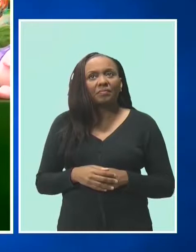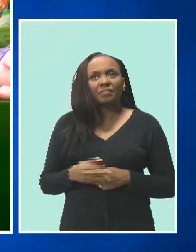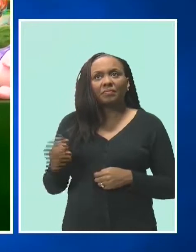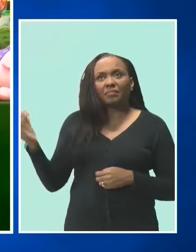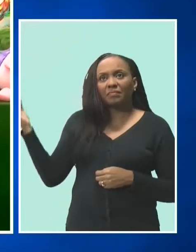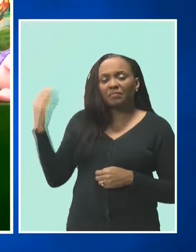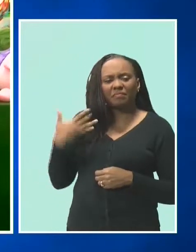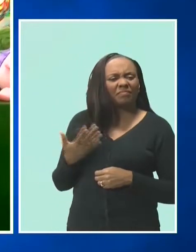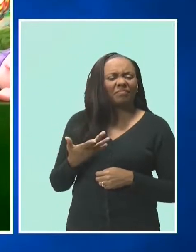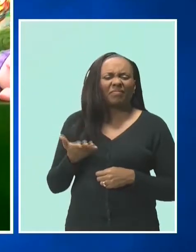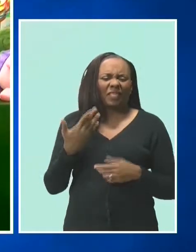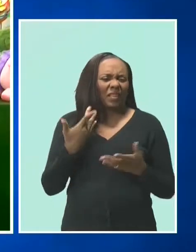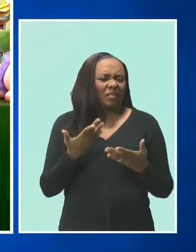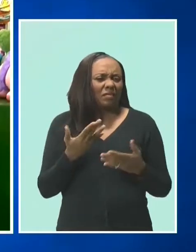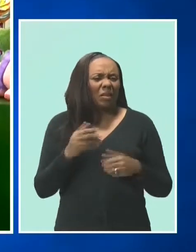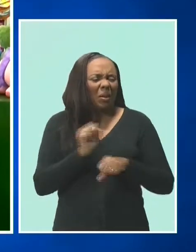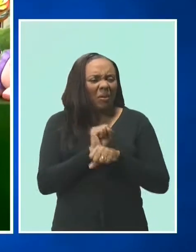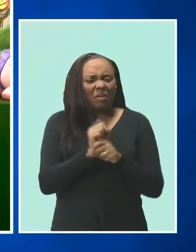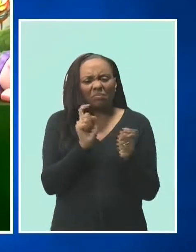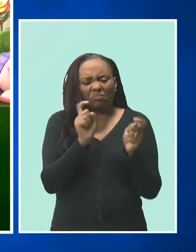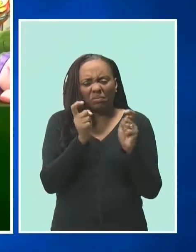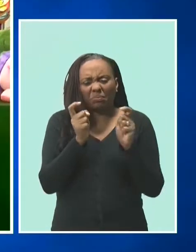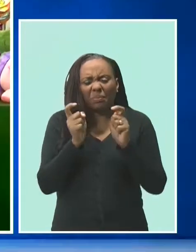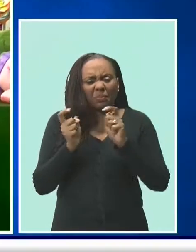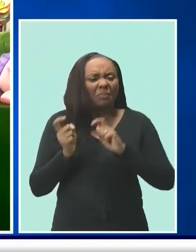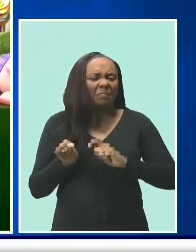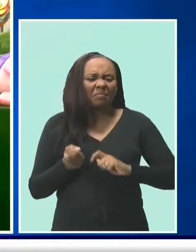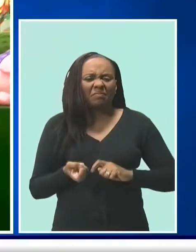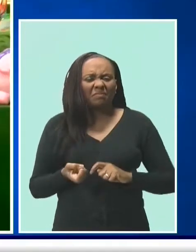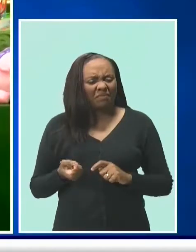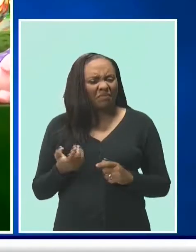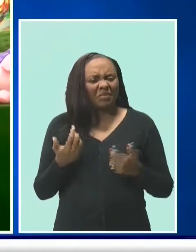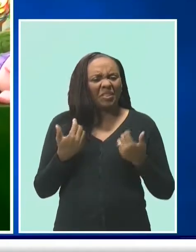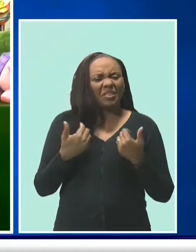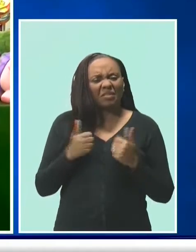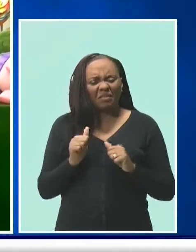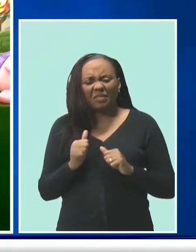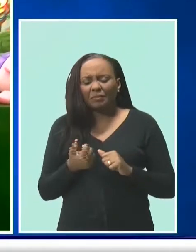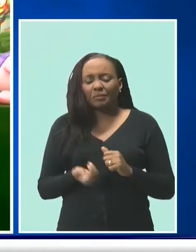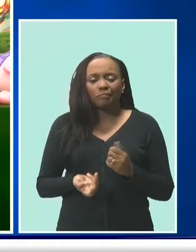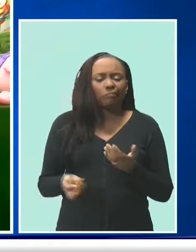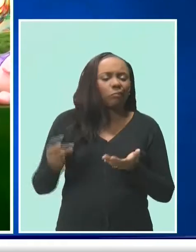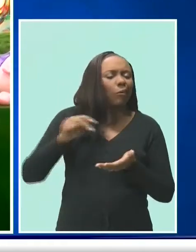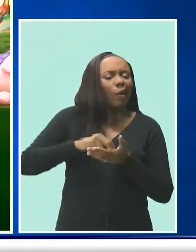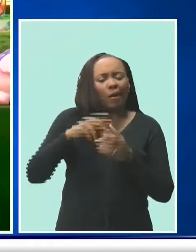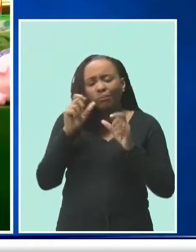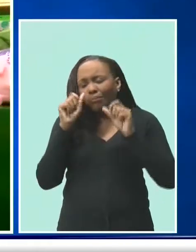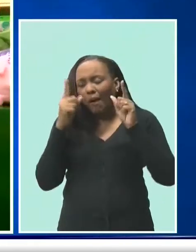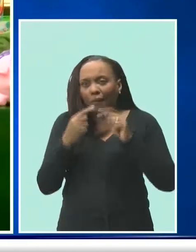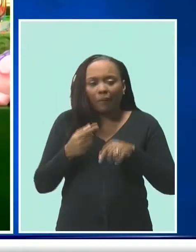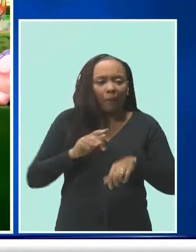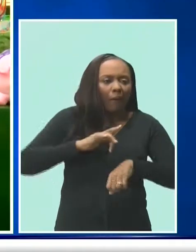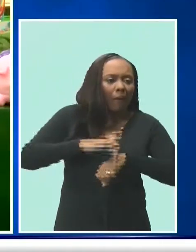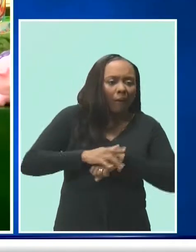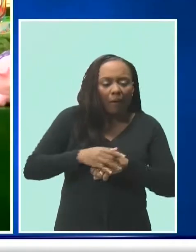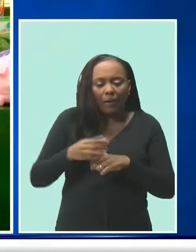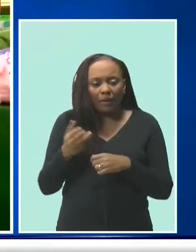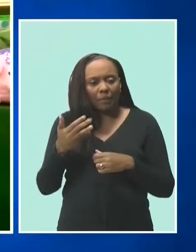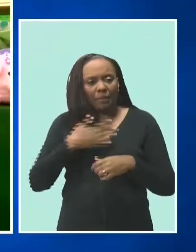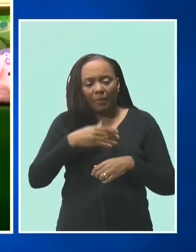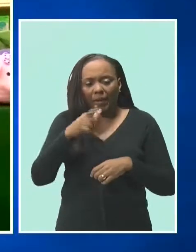adjusting back into like the working mood, getting up early, packing lunch and everything